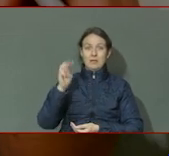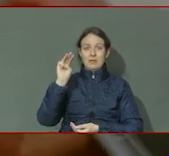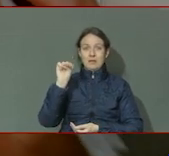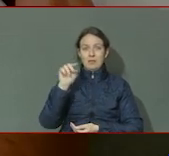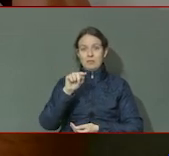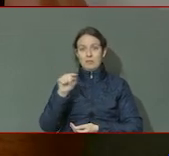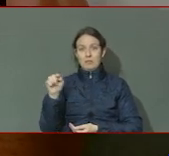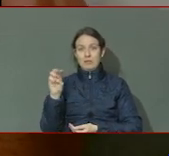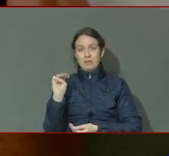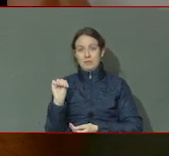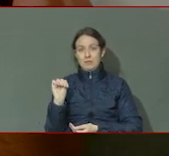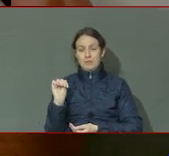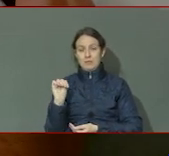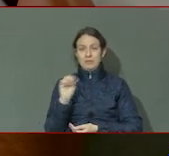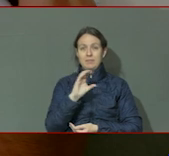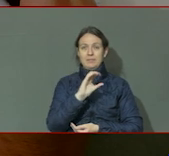divided by capital M.